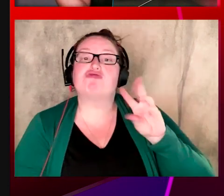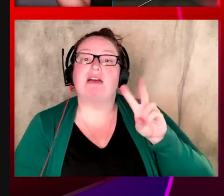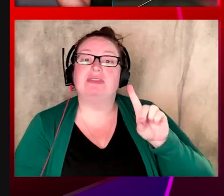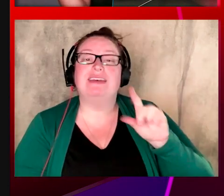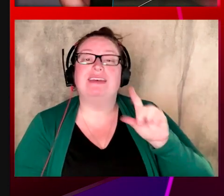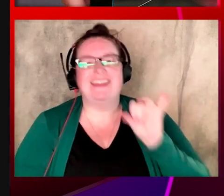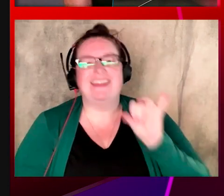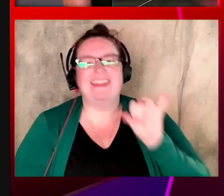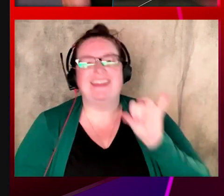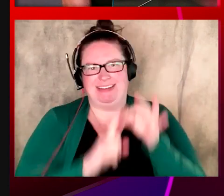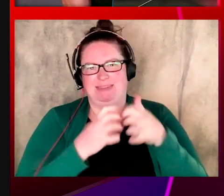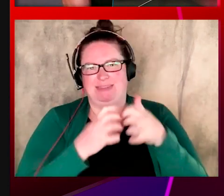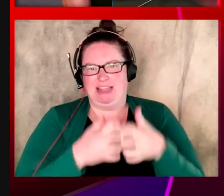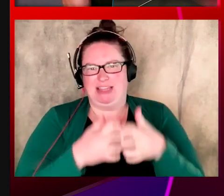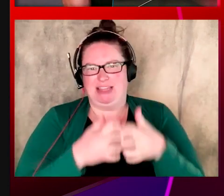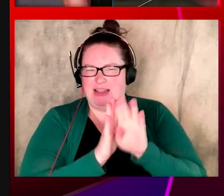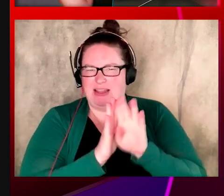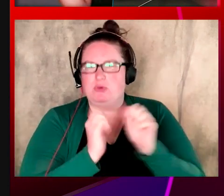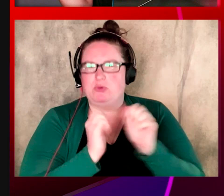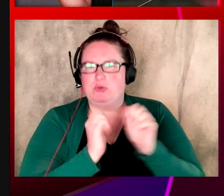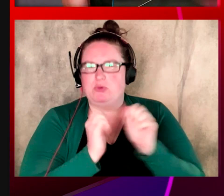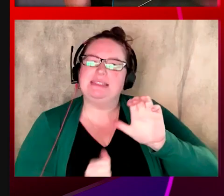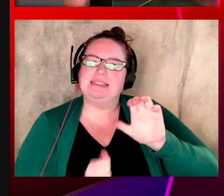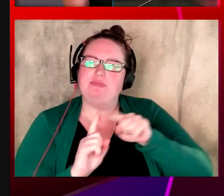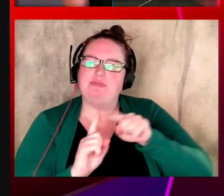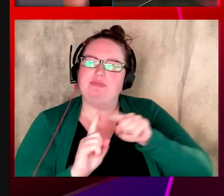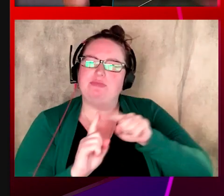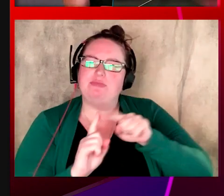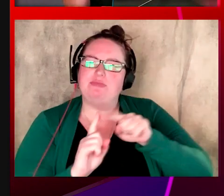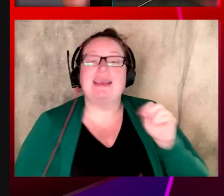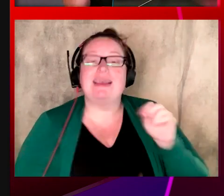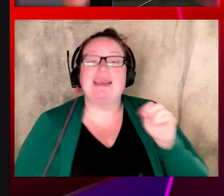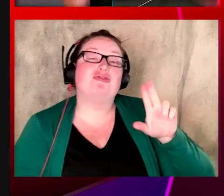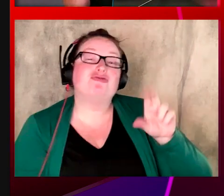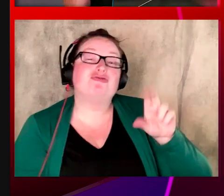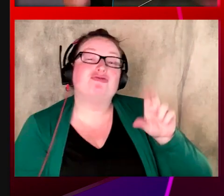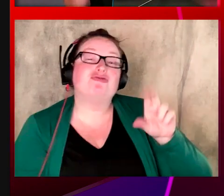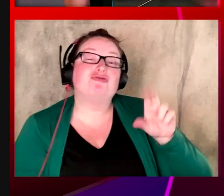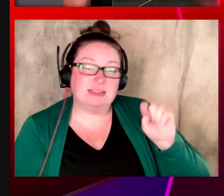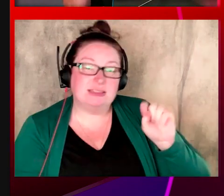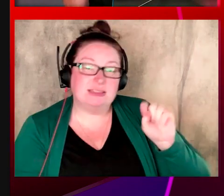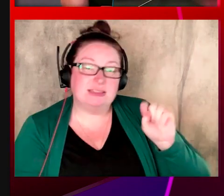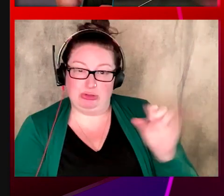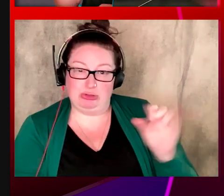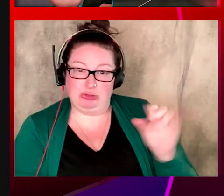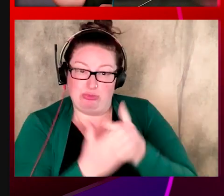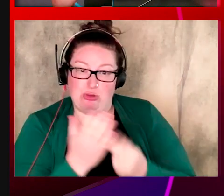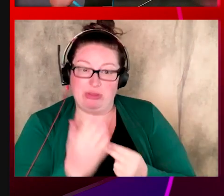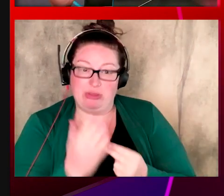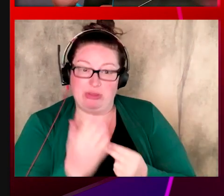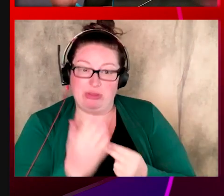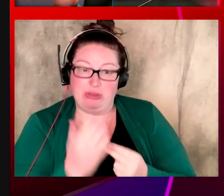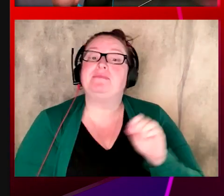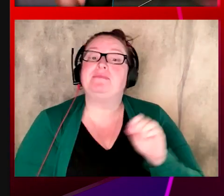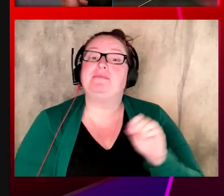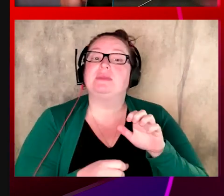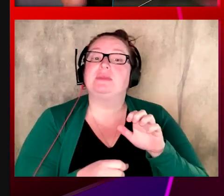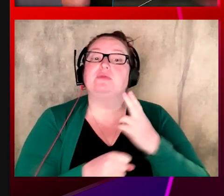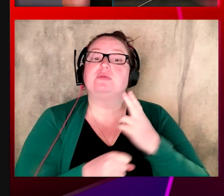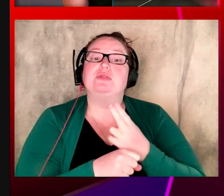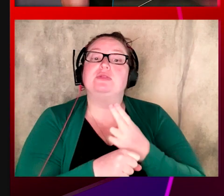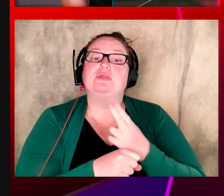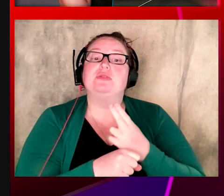developed in C++, and actually Rust too. Nice. And then we're using Unreal as the visualization